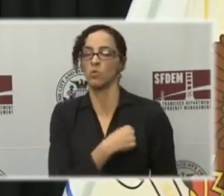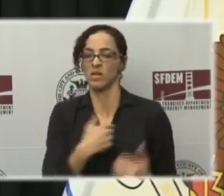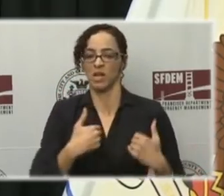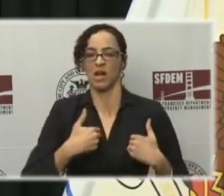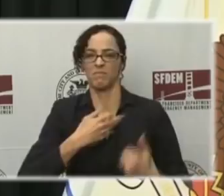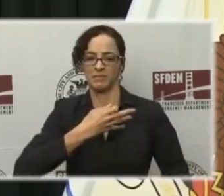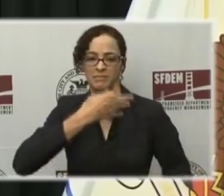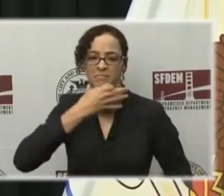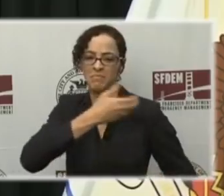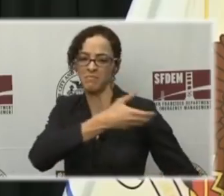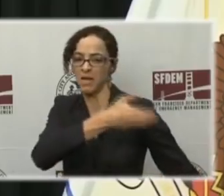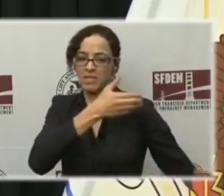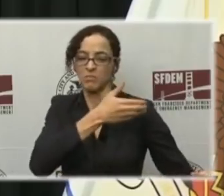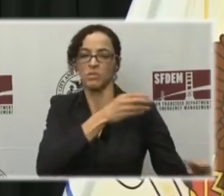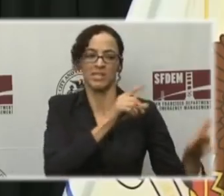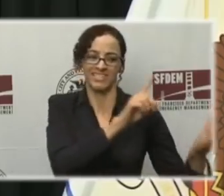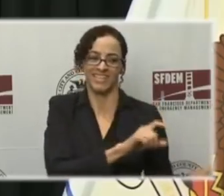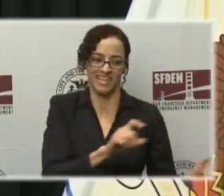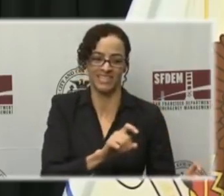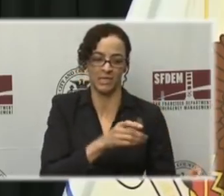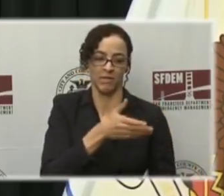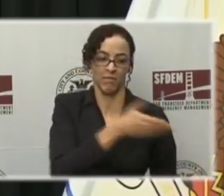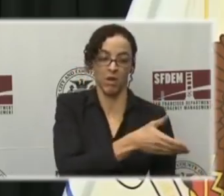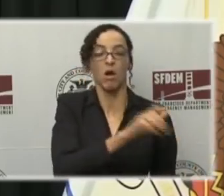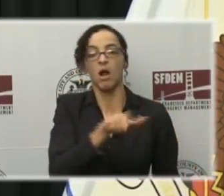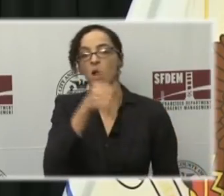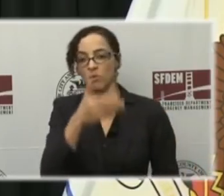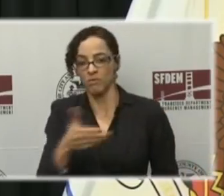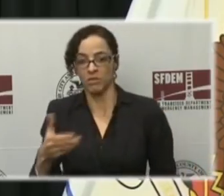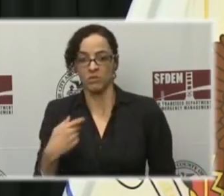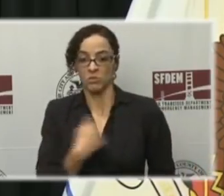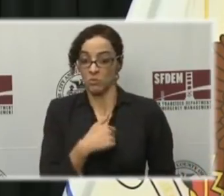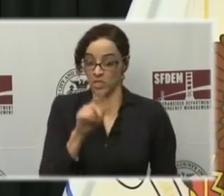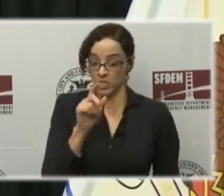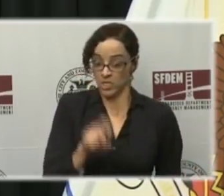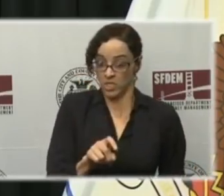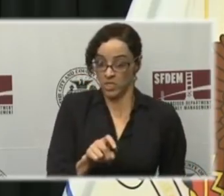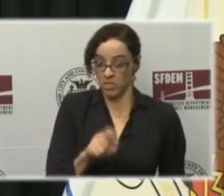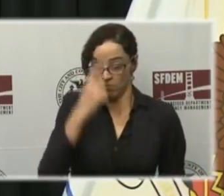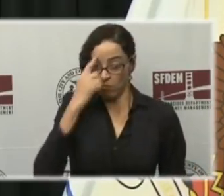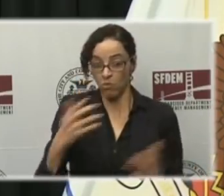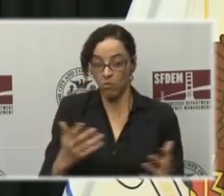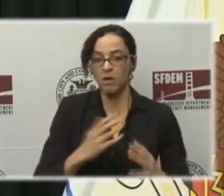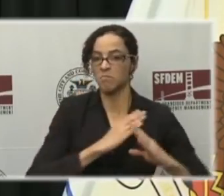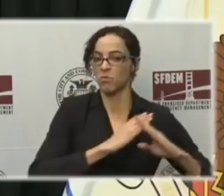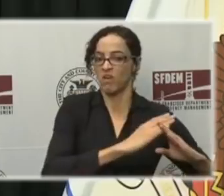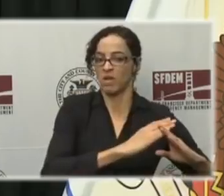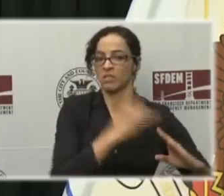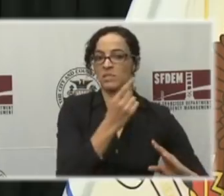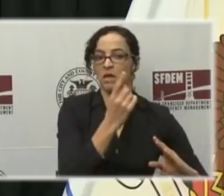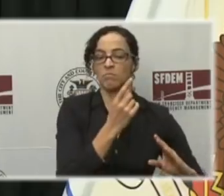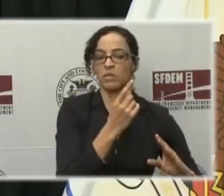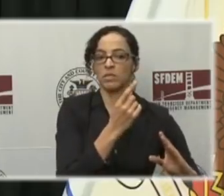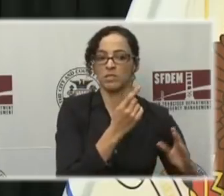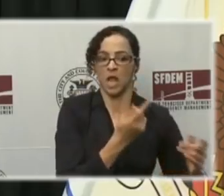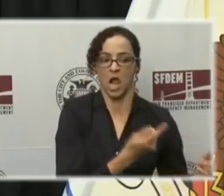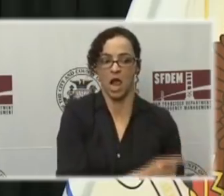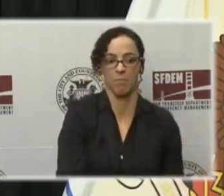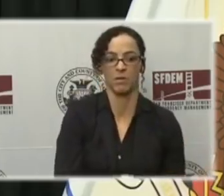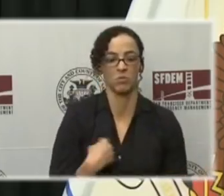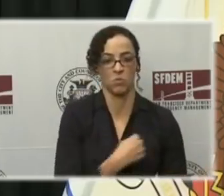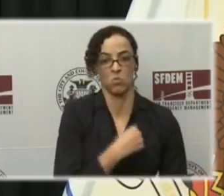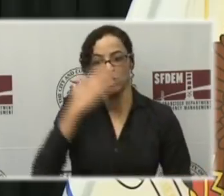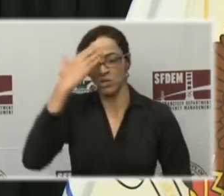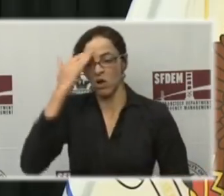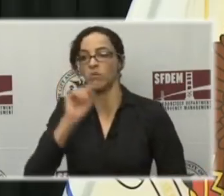other things that are needed in order to prevent something from happening that we know has